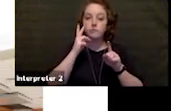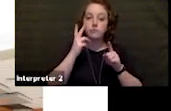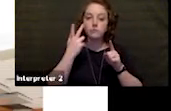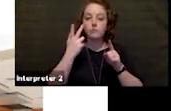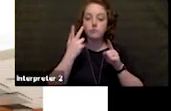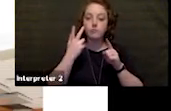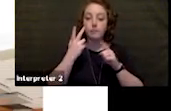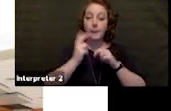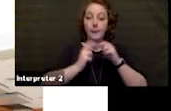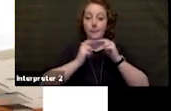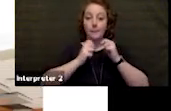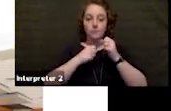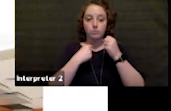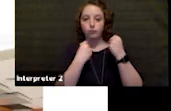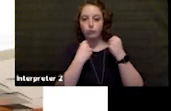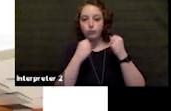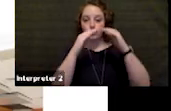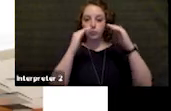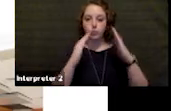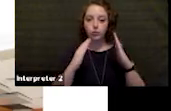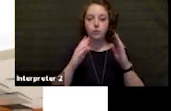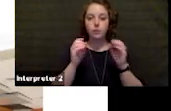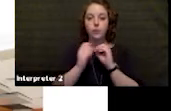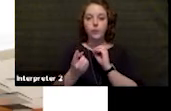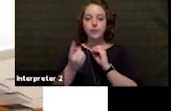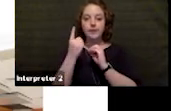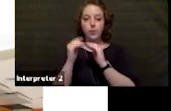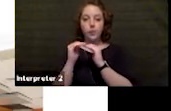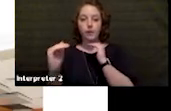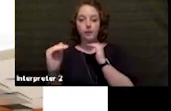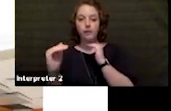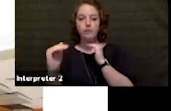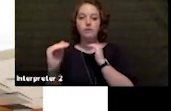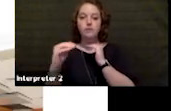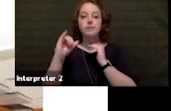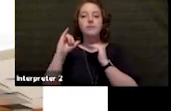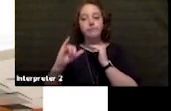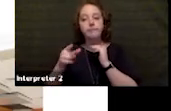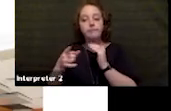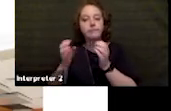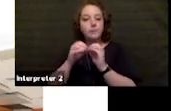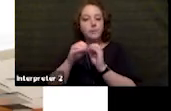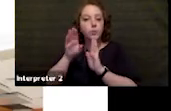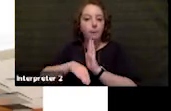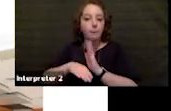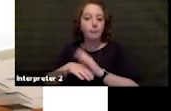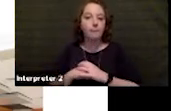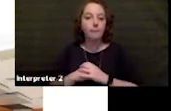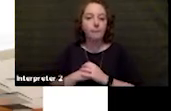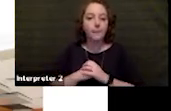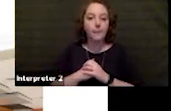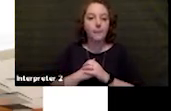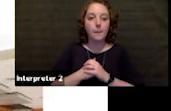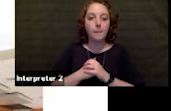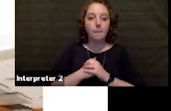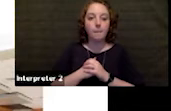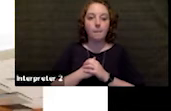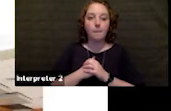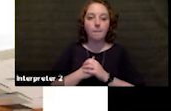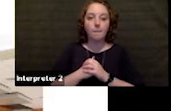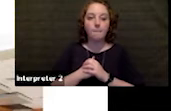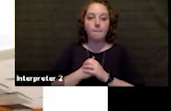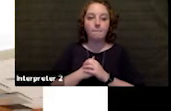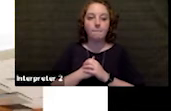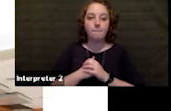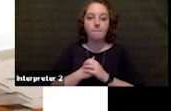ply roof is something that, becomes a little more cost effective there. Focusing your daylight strategies and not